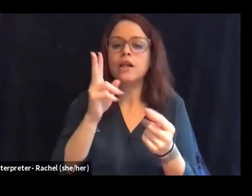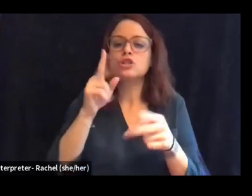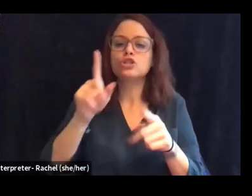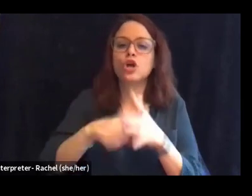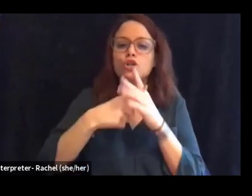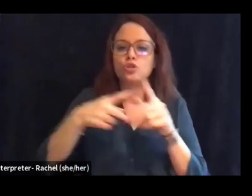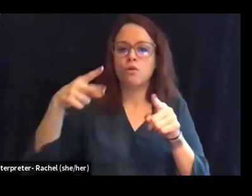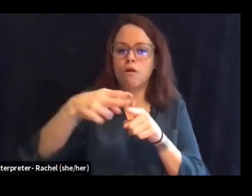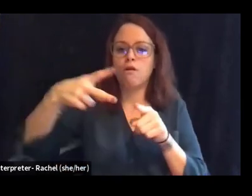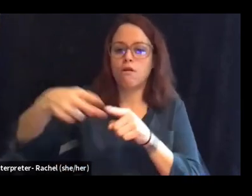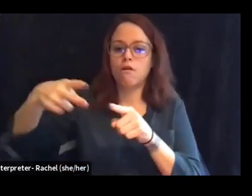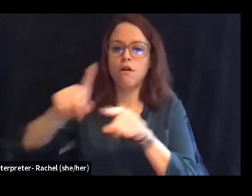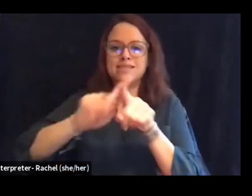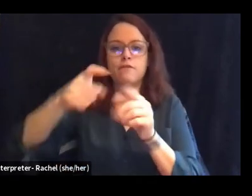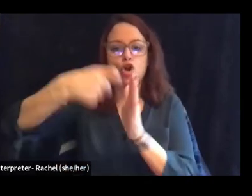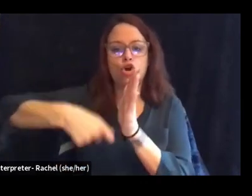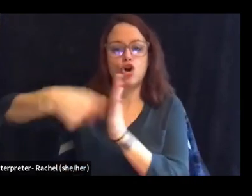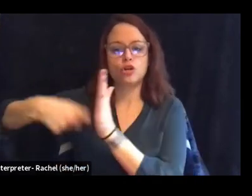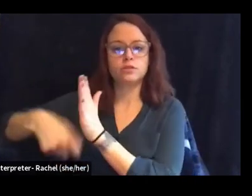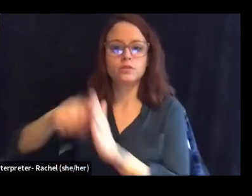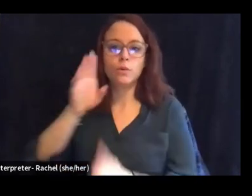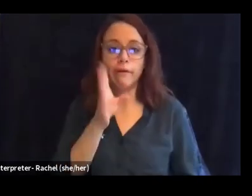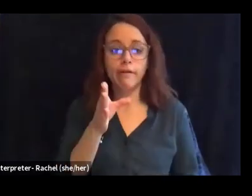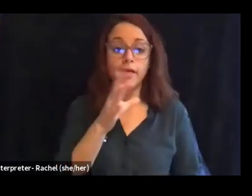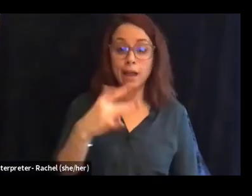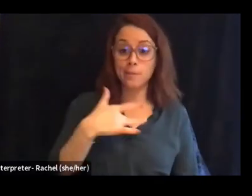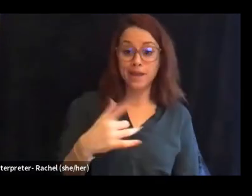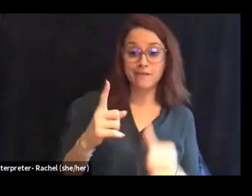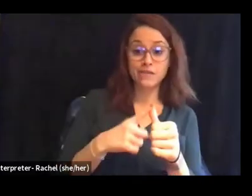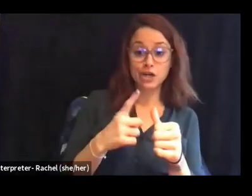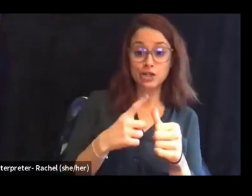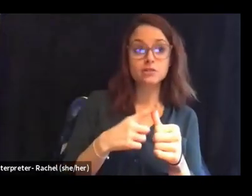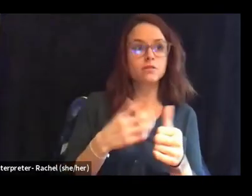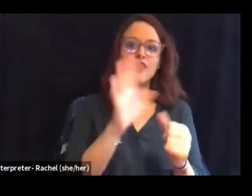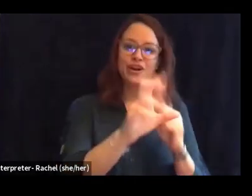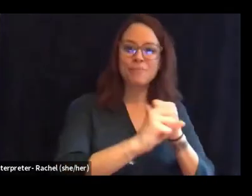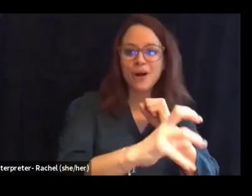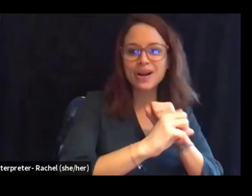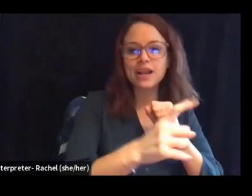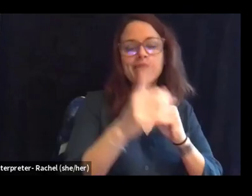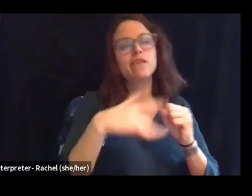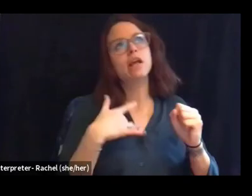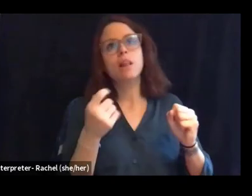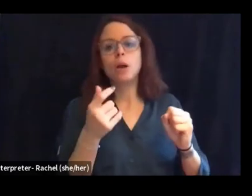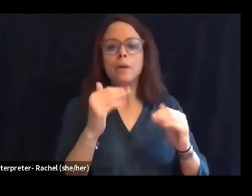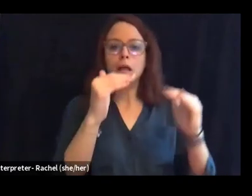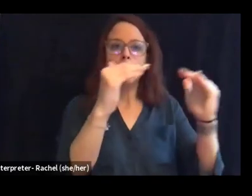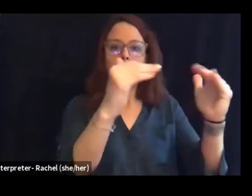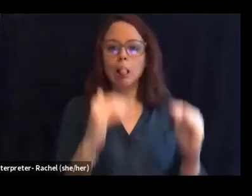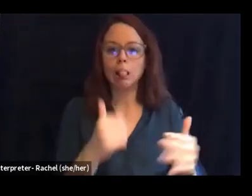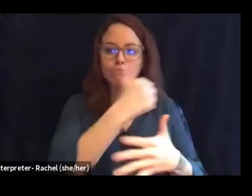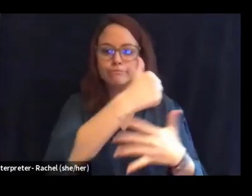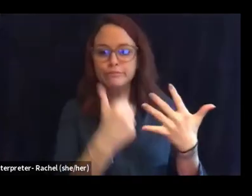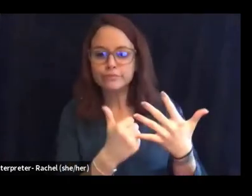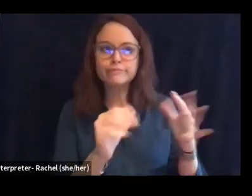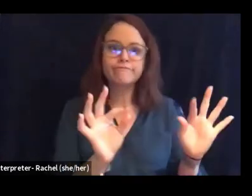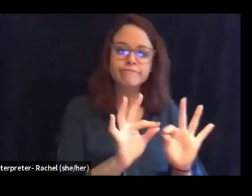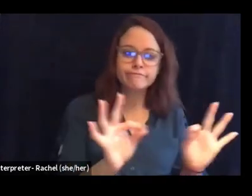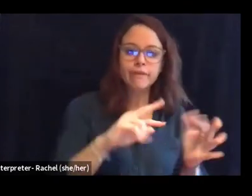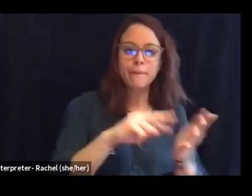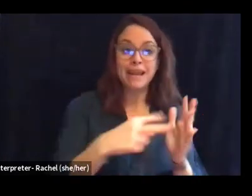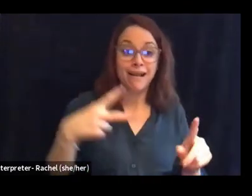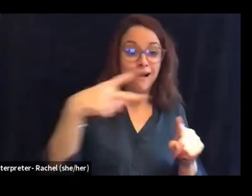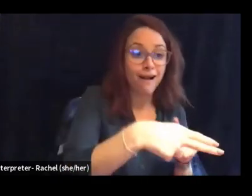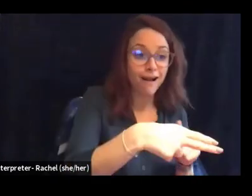costs. And what's typically the first thing to go? Hey, we reduce our marketing expenses. Well, you reduce marketing expenses, and guess